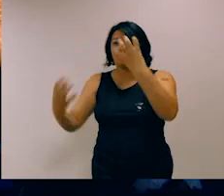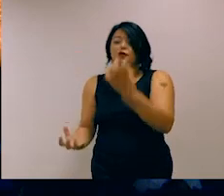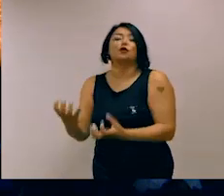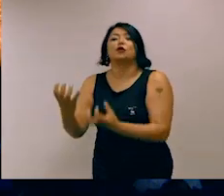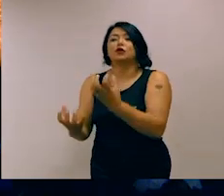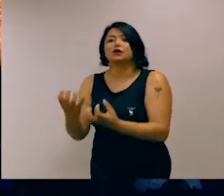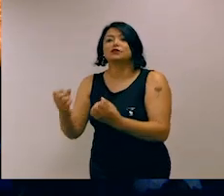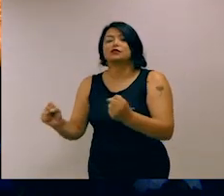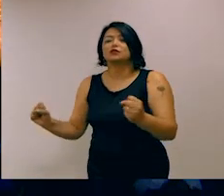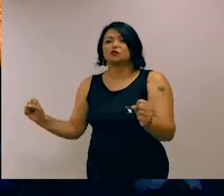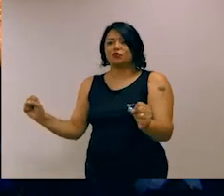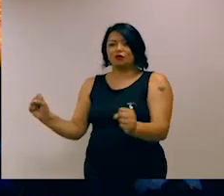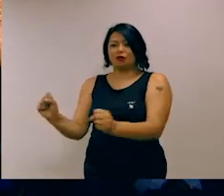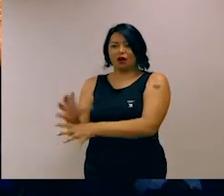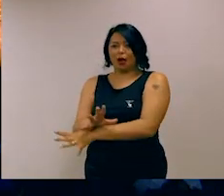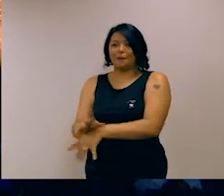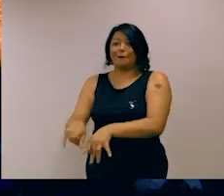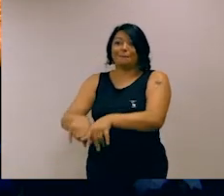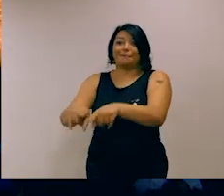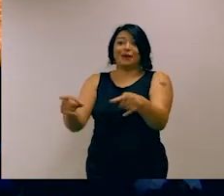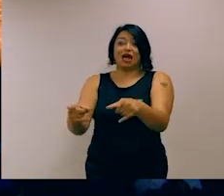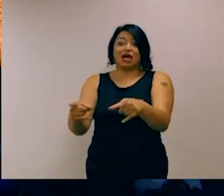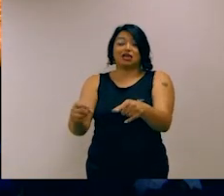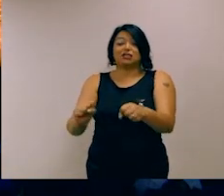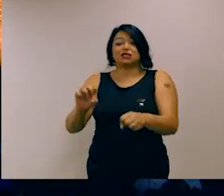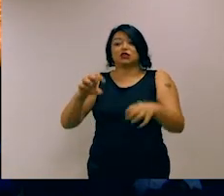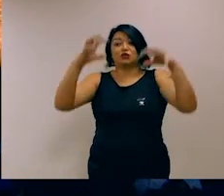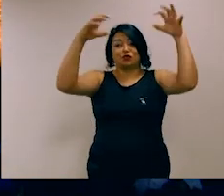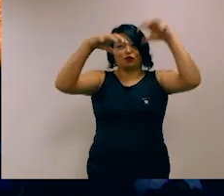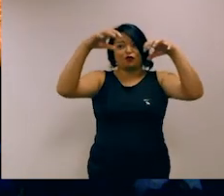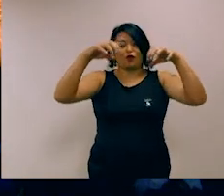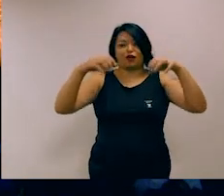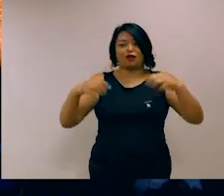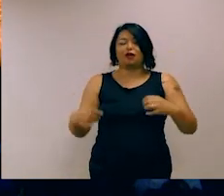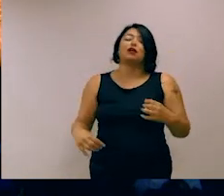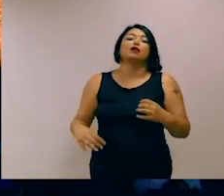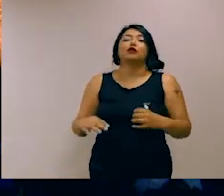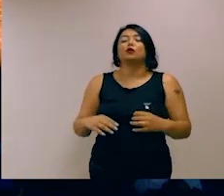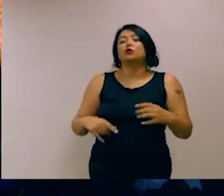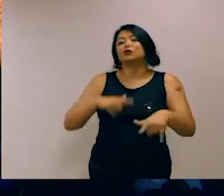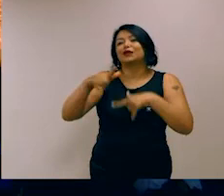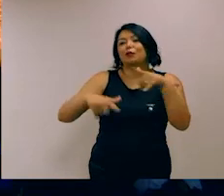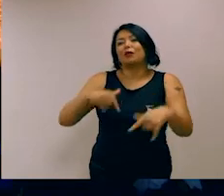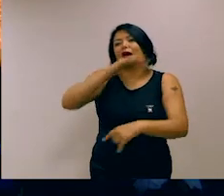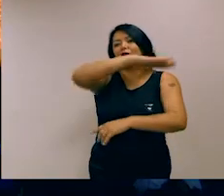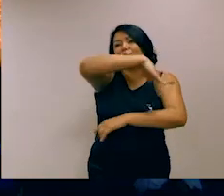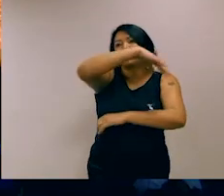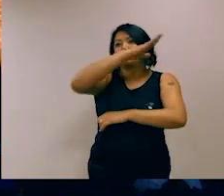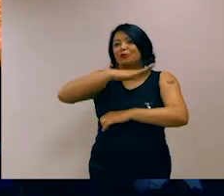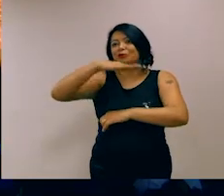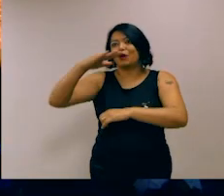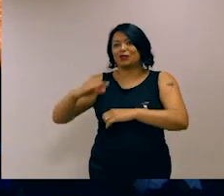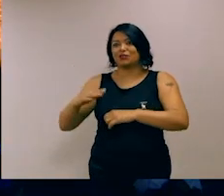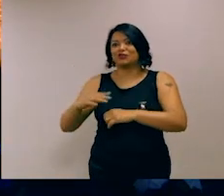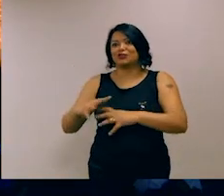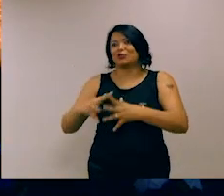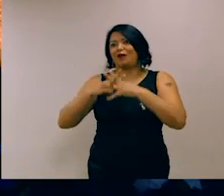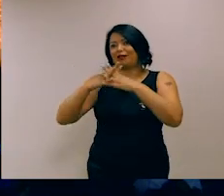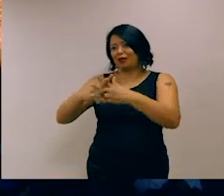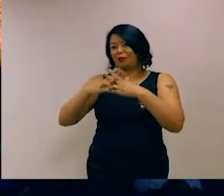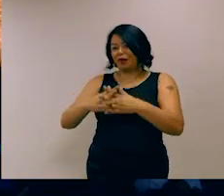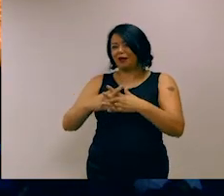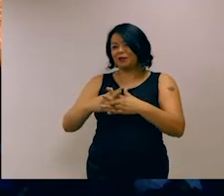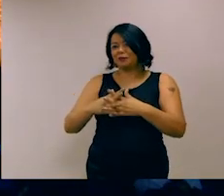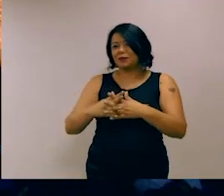But if there is rain, the operations in Brumadinho are totally compromised. So I have this dichotomy in my